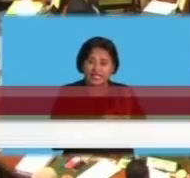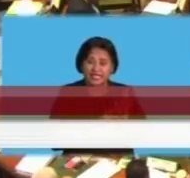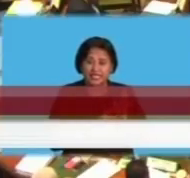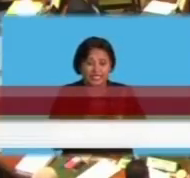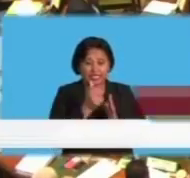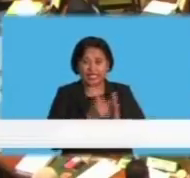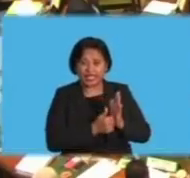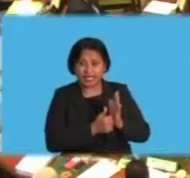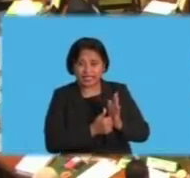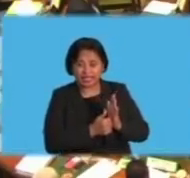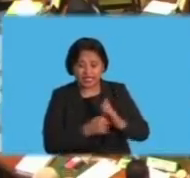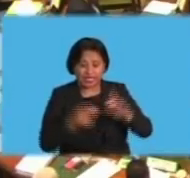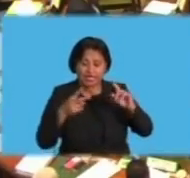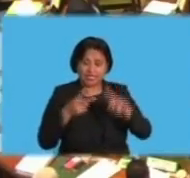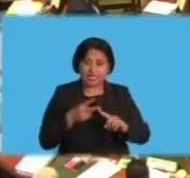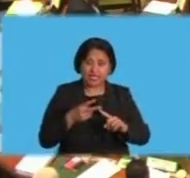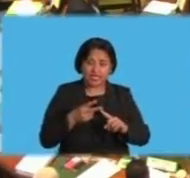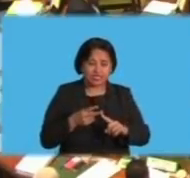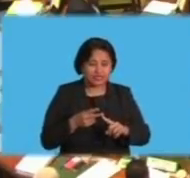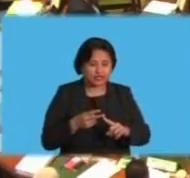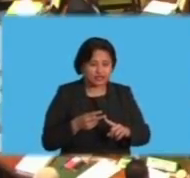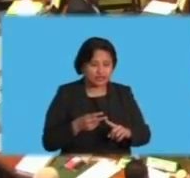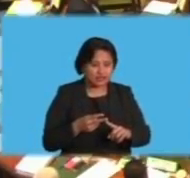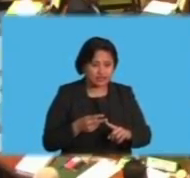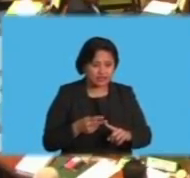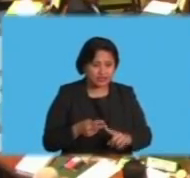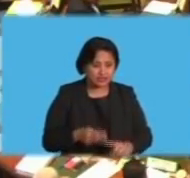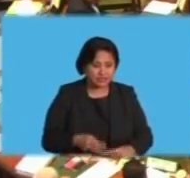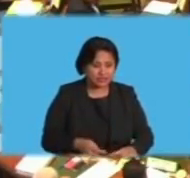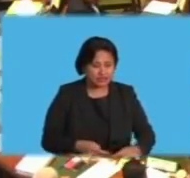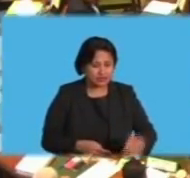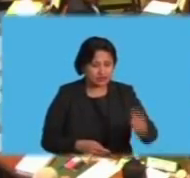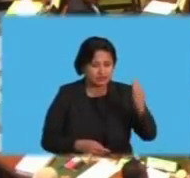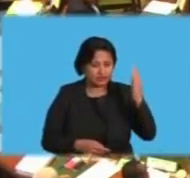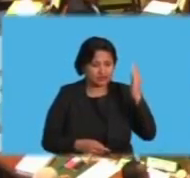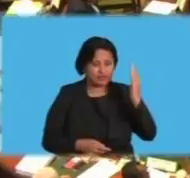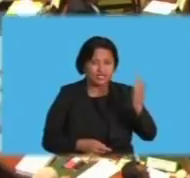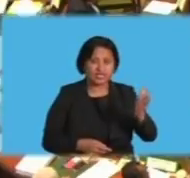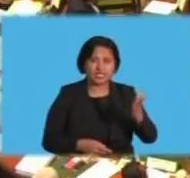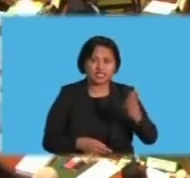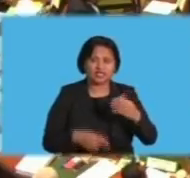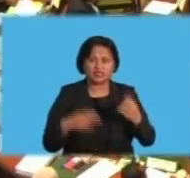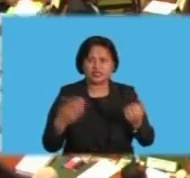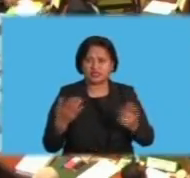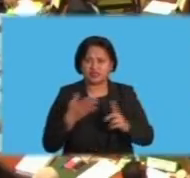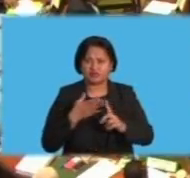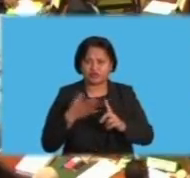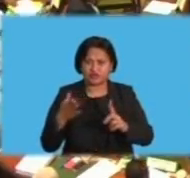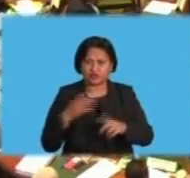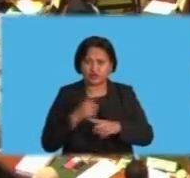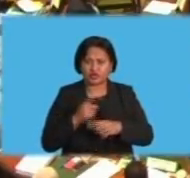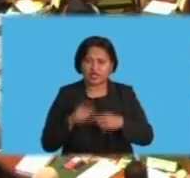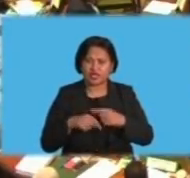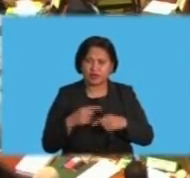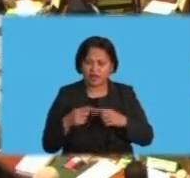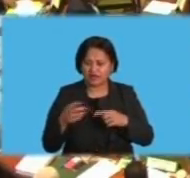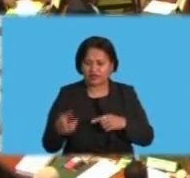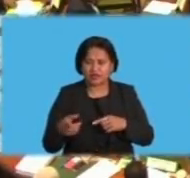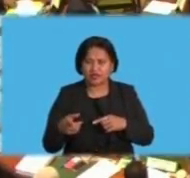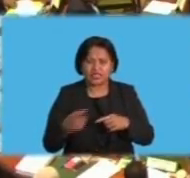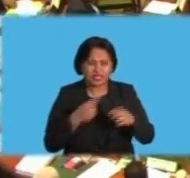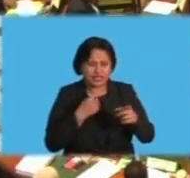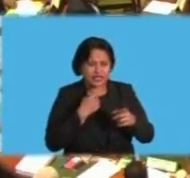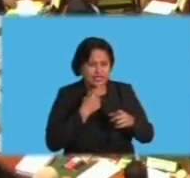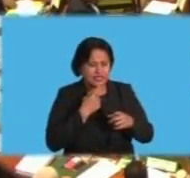secondly, Madam Speaker, he has misrepresented facts here. Madam Speaker, he is implying